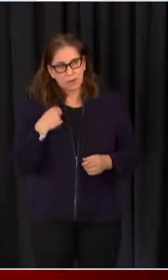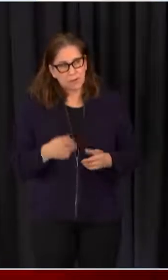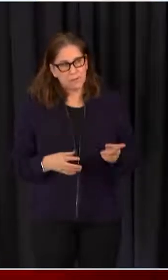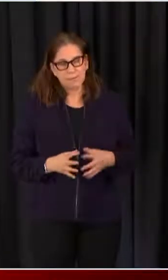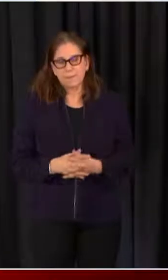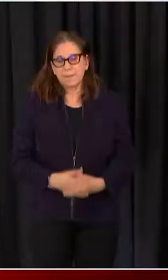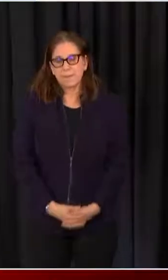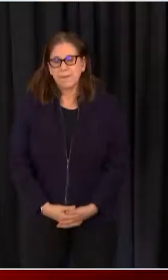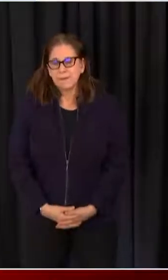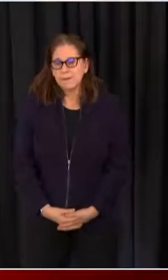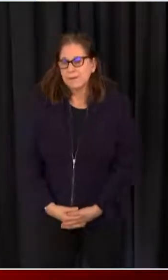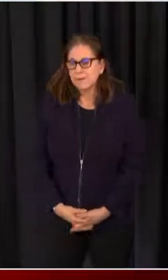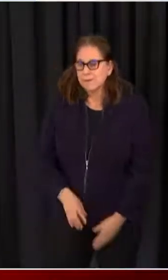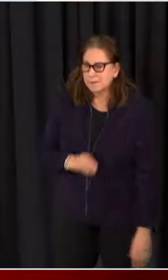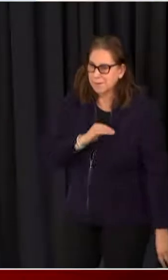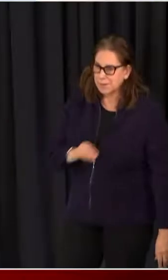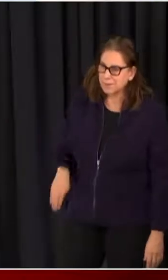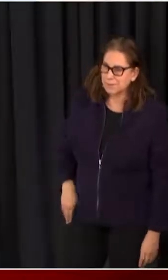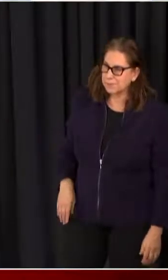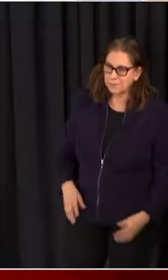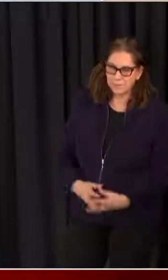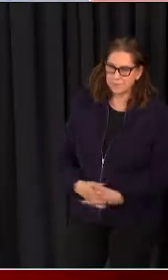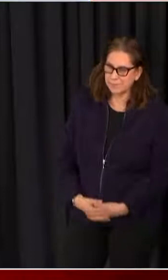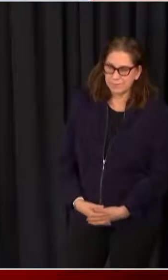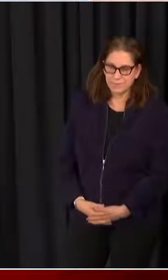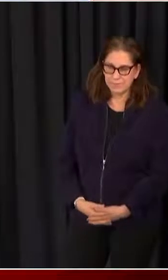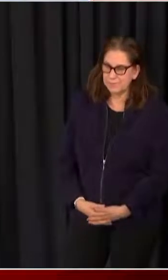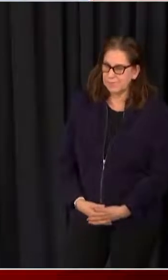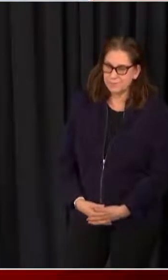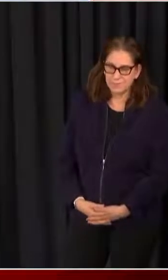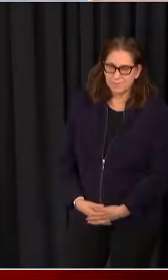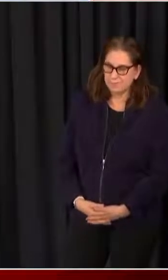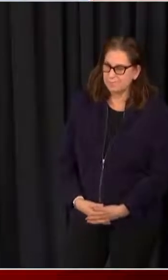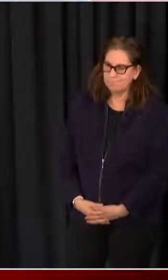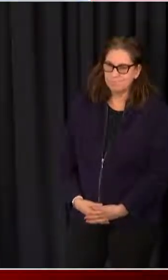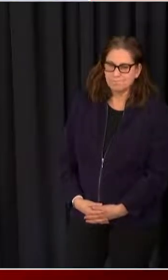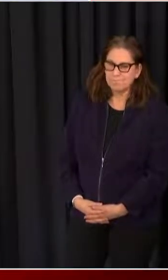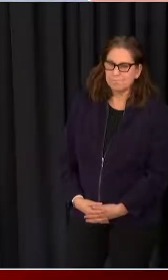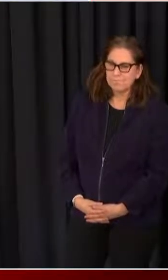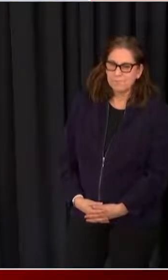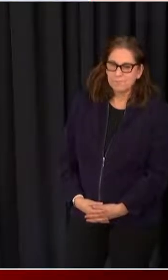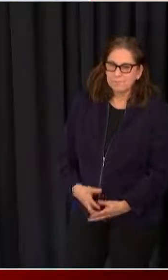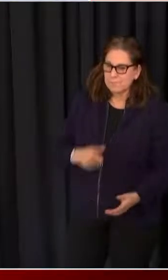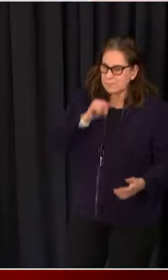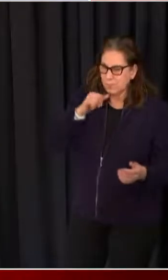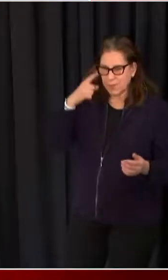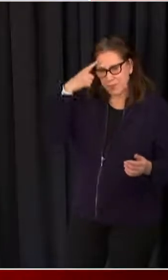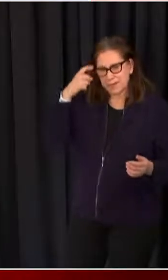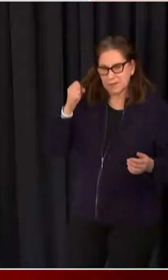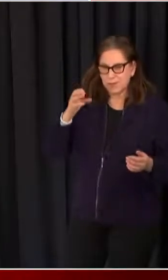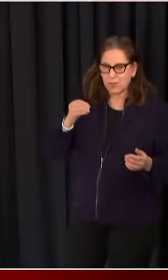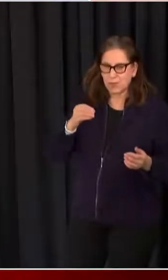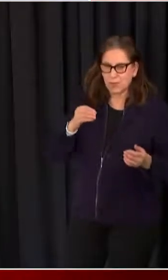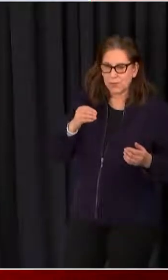I don't think so, but I don't think that's not something that we've determined.